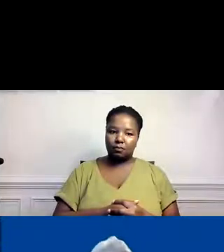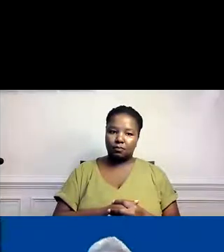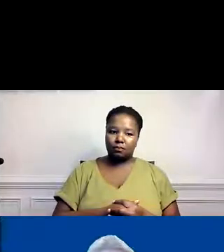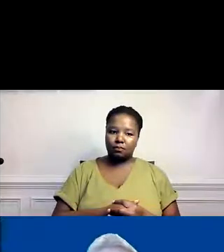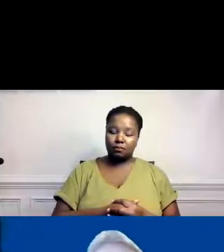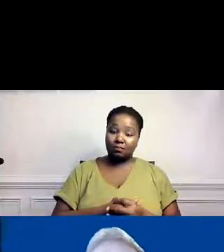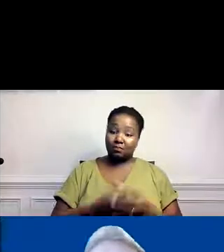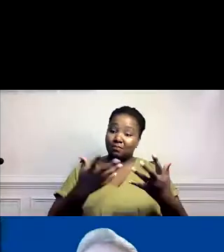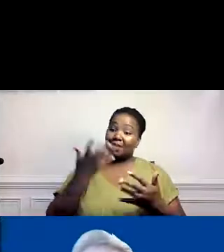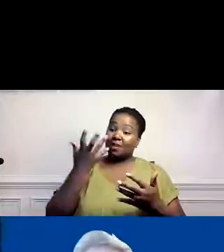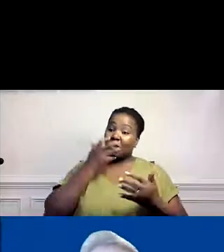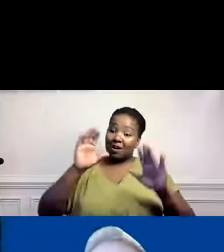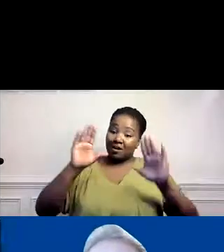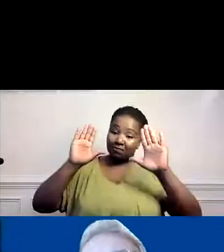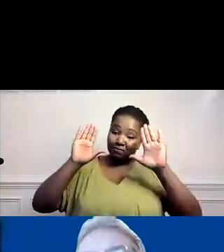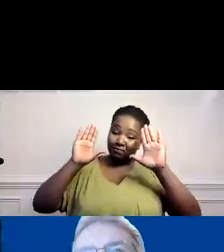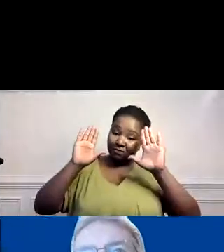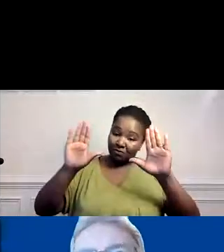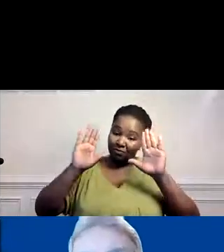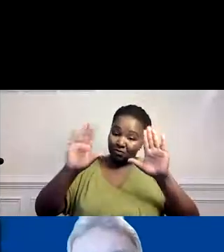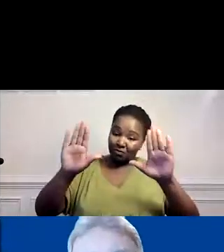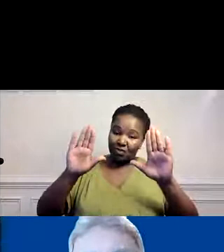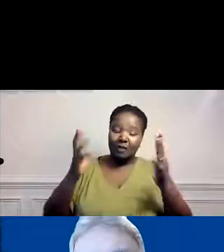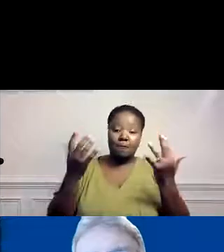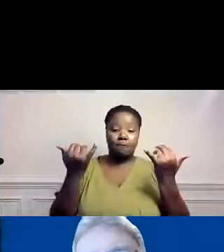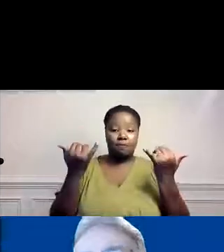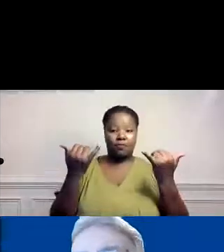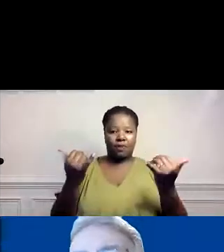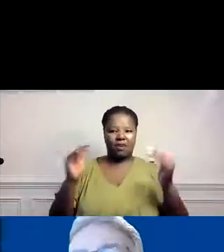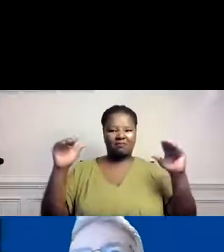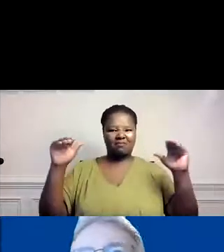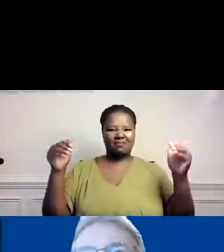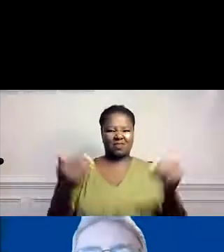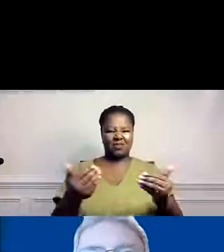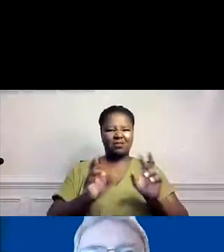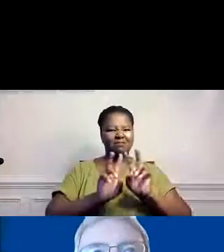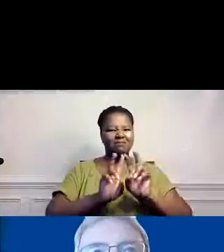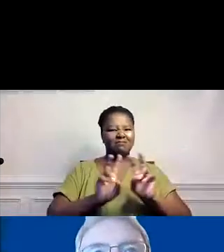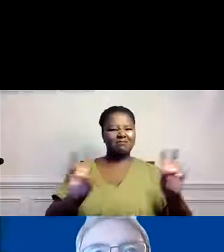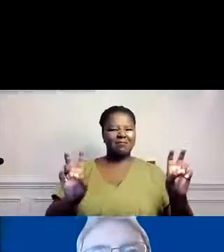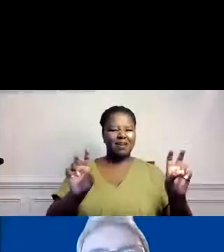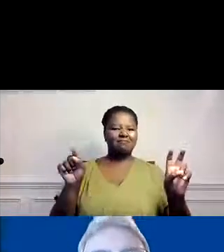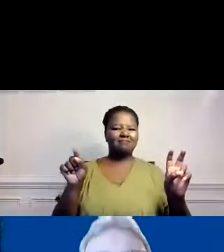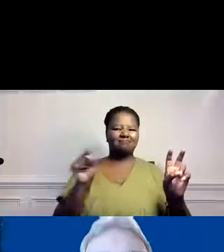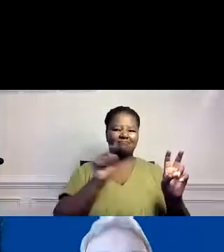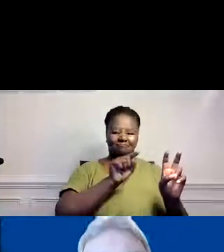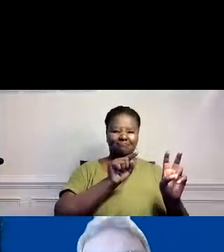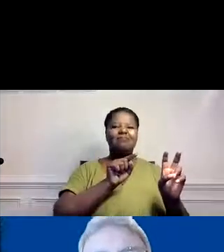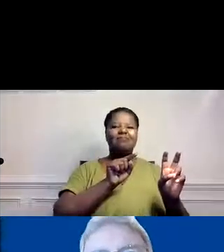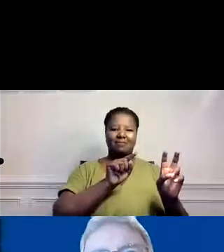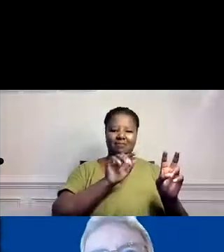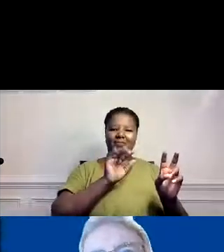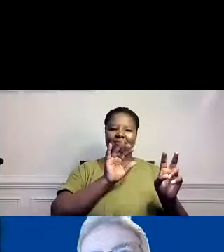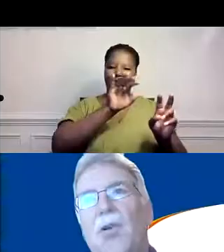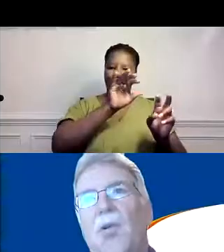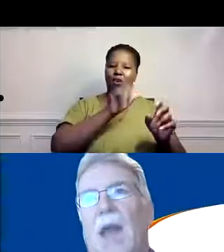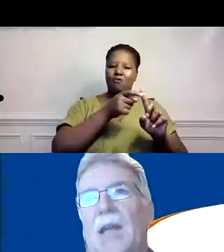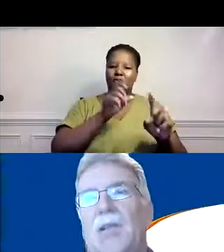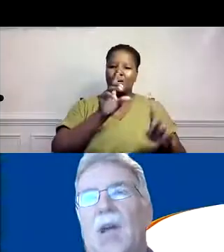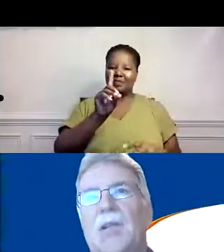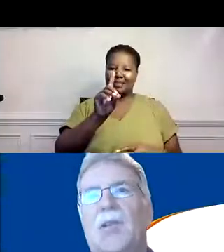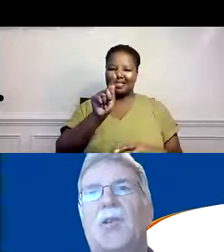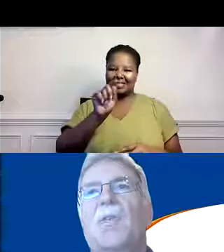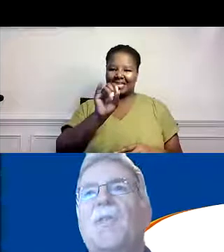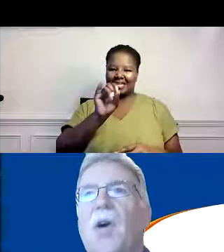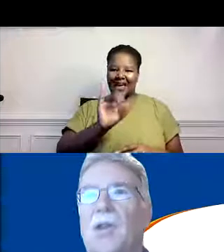That is great. We're going to introduce our panelists. I'm Will Sanford with the Disability Thrive Initiative, and we're going to go through